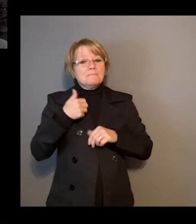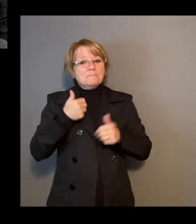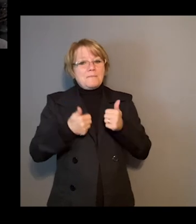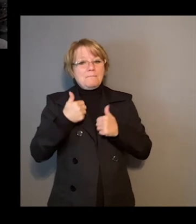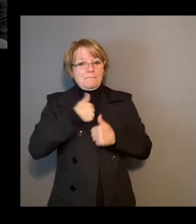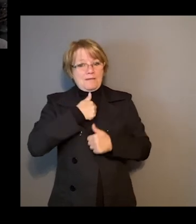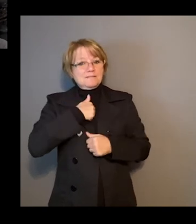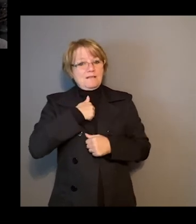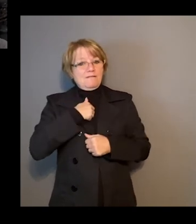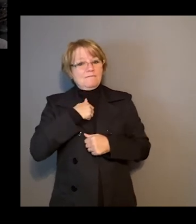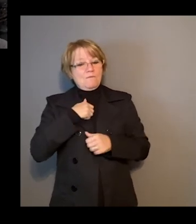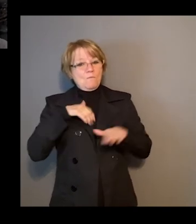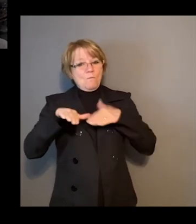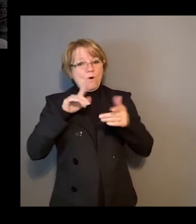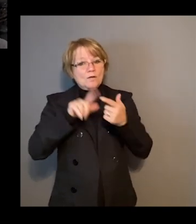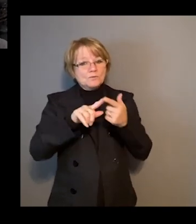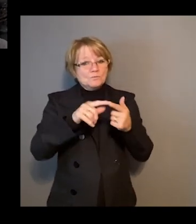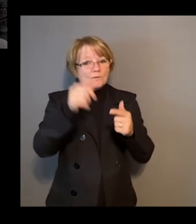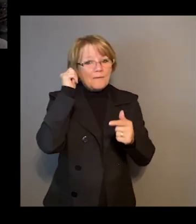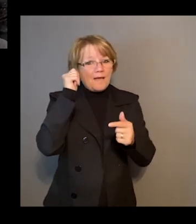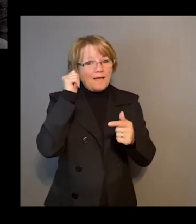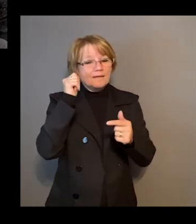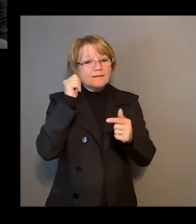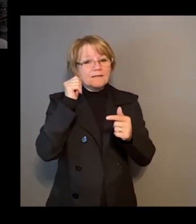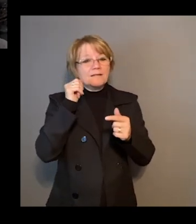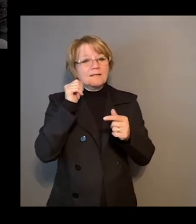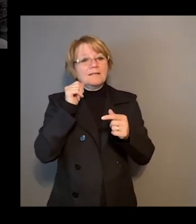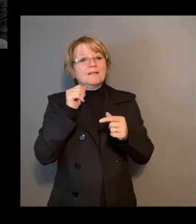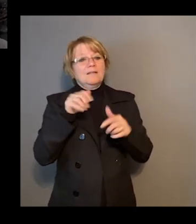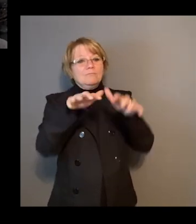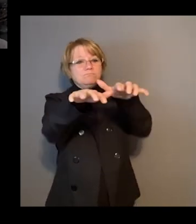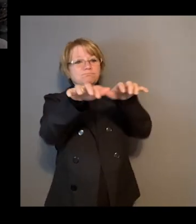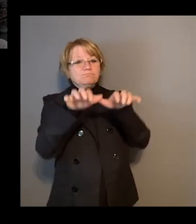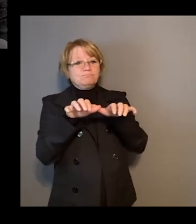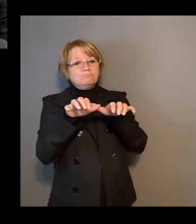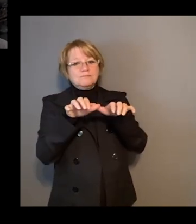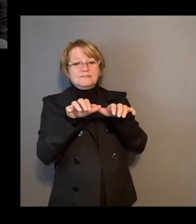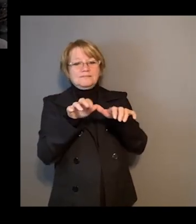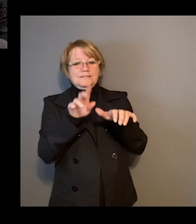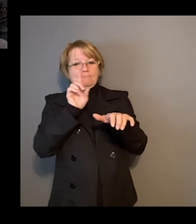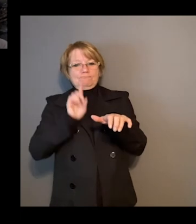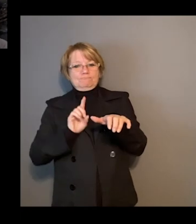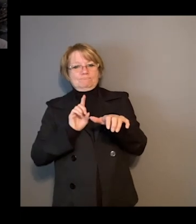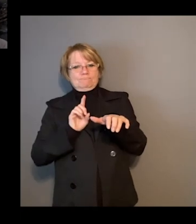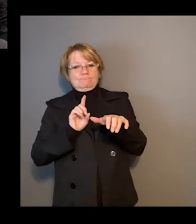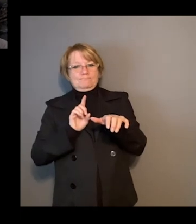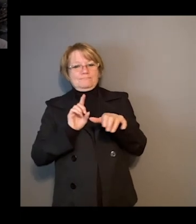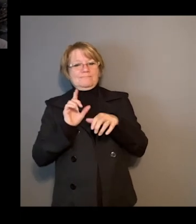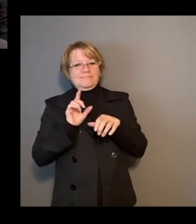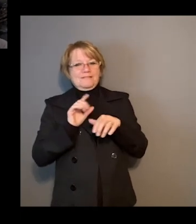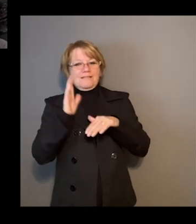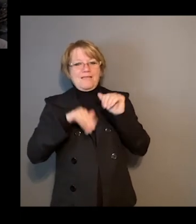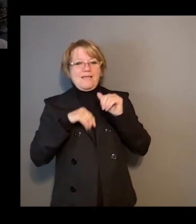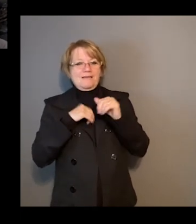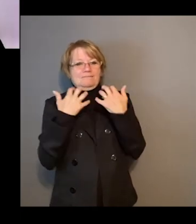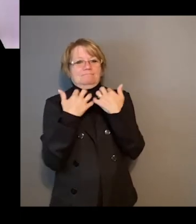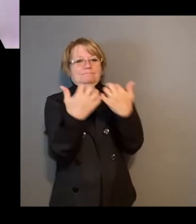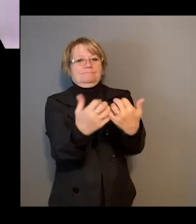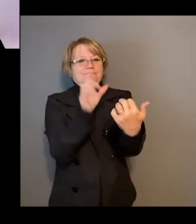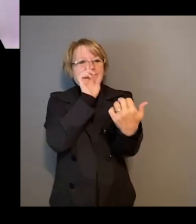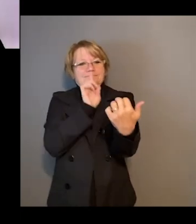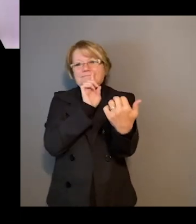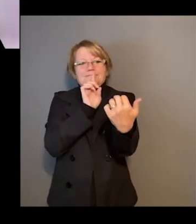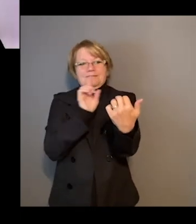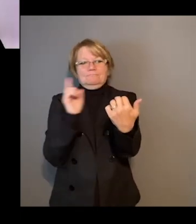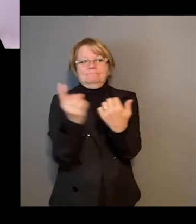right? So those are my little insights, and I can go on forever, but that's what I have for tonight. No, thank you